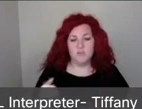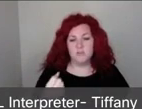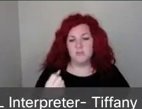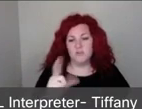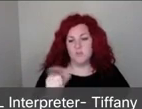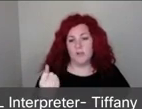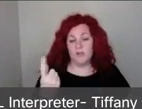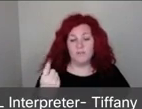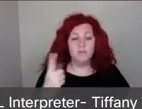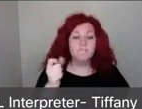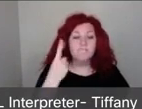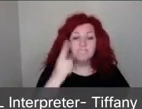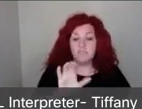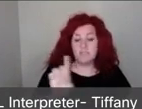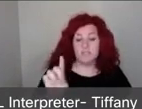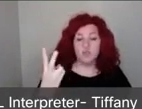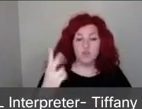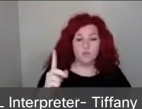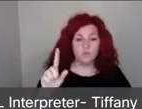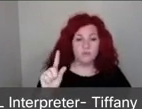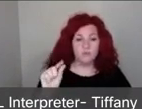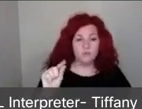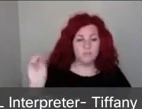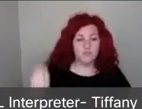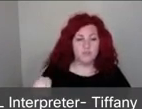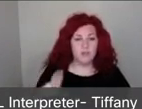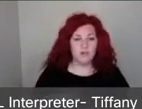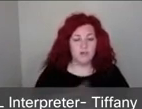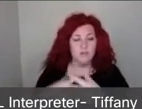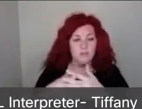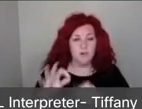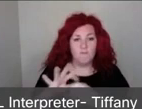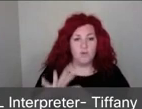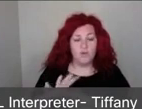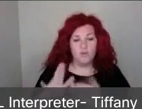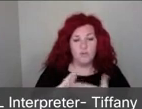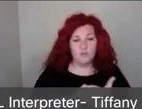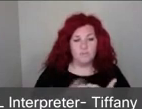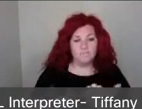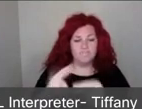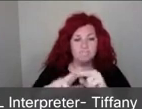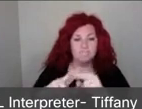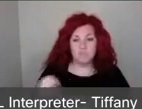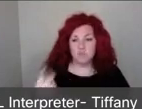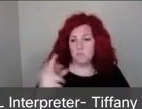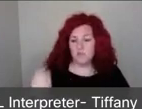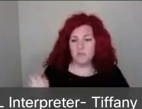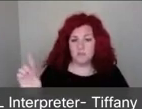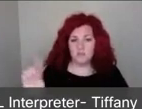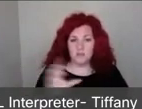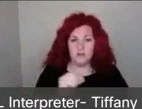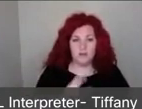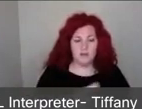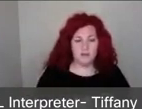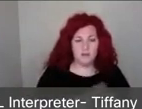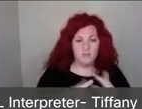Native American. Voter registration increased this past election, including a 12% increase of Democratic voters in Native American